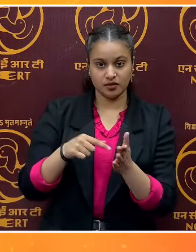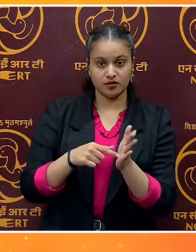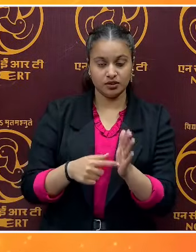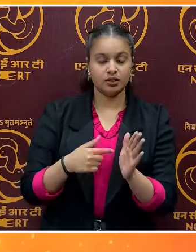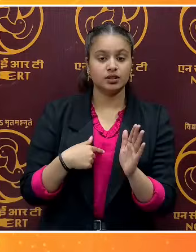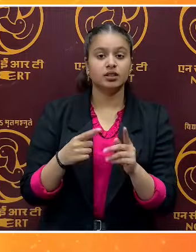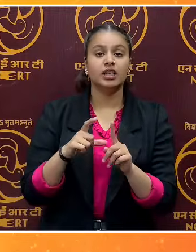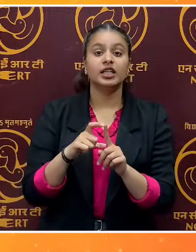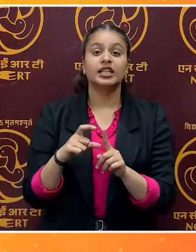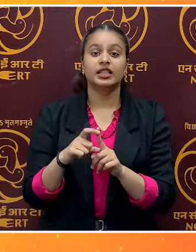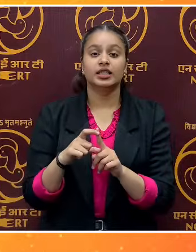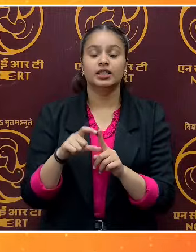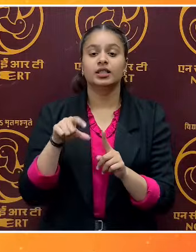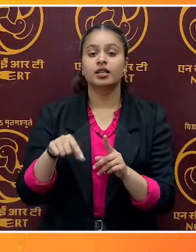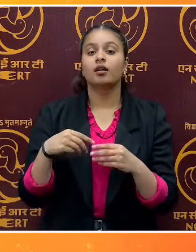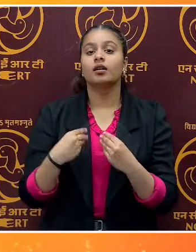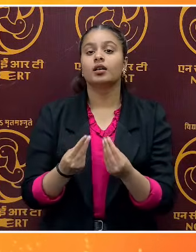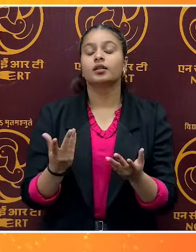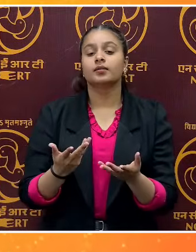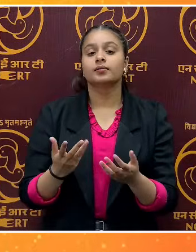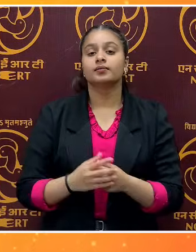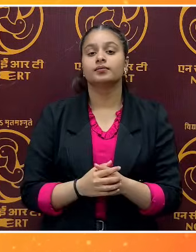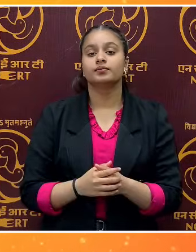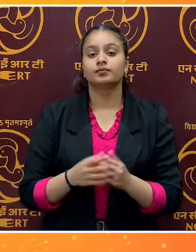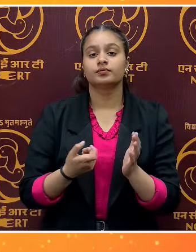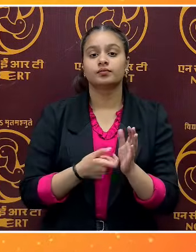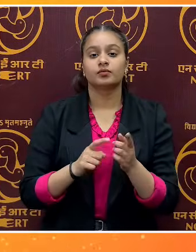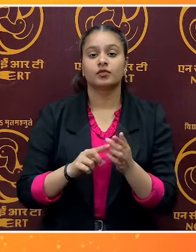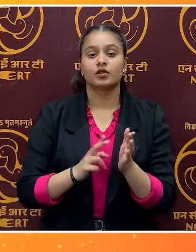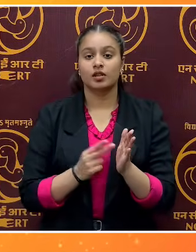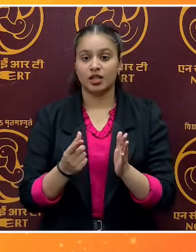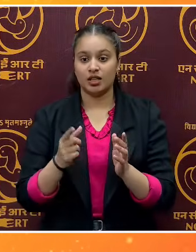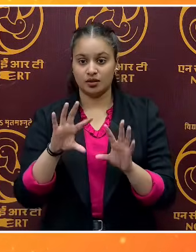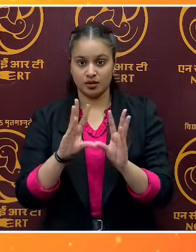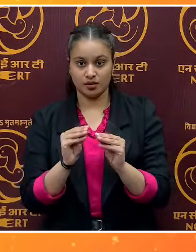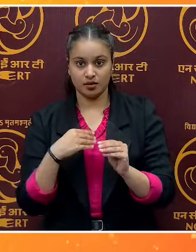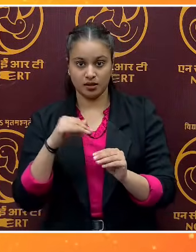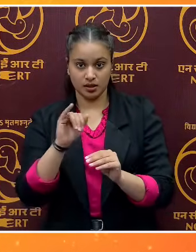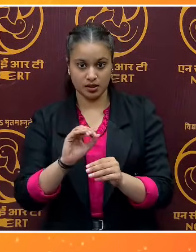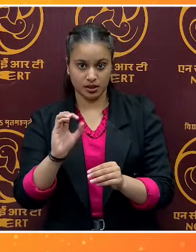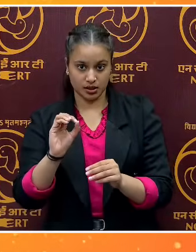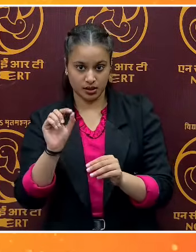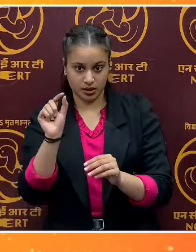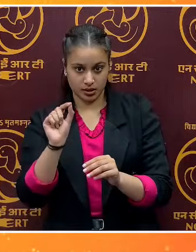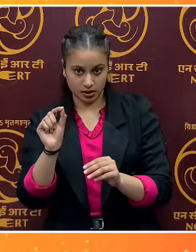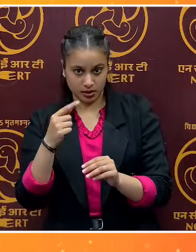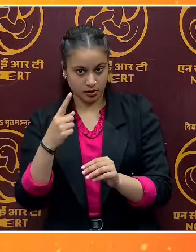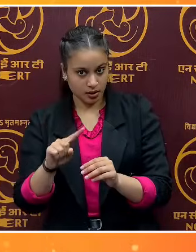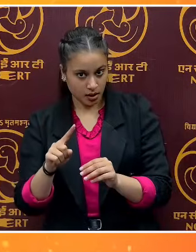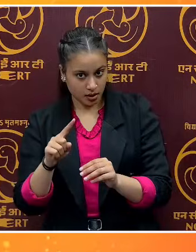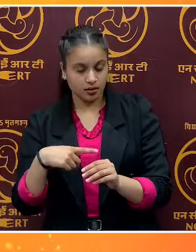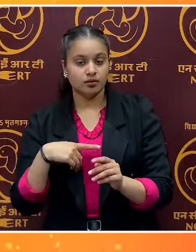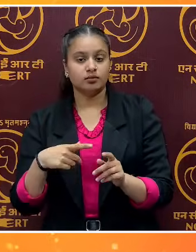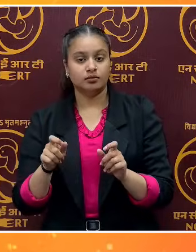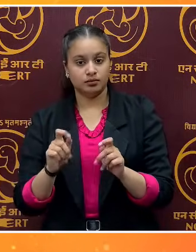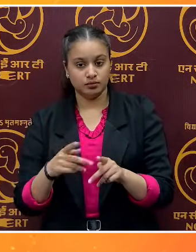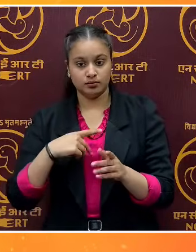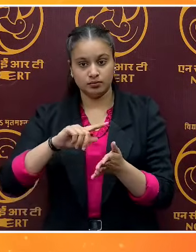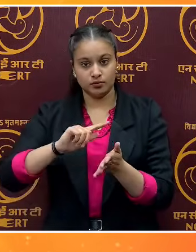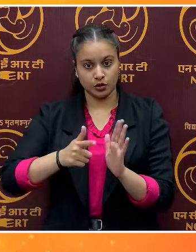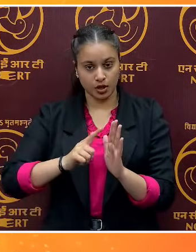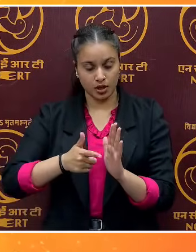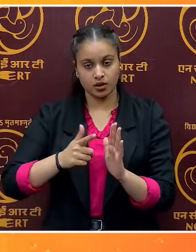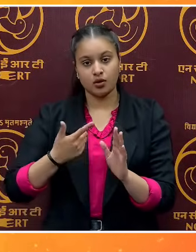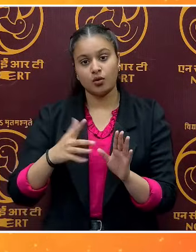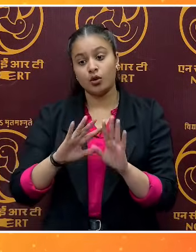D. Now, this was Renuji 60 degrees, right? Right. We had taken with protractor, and the